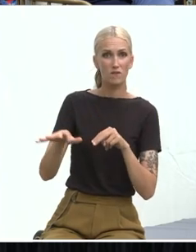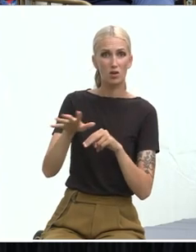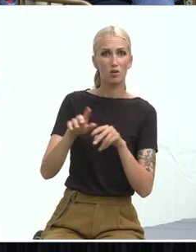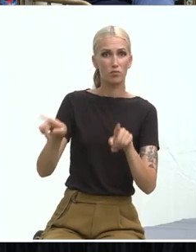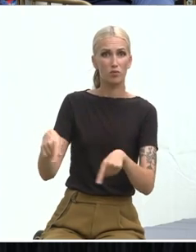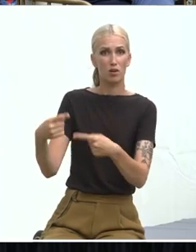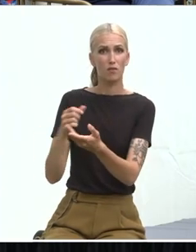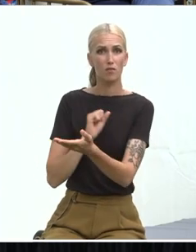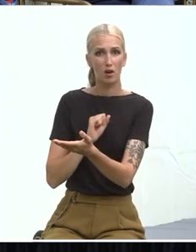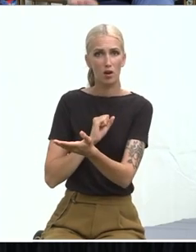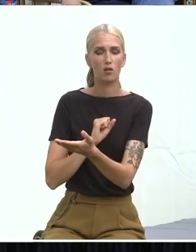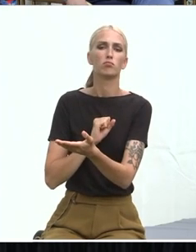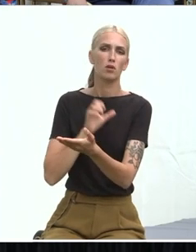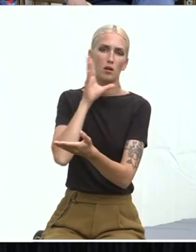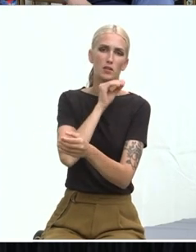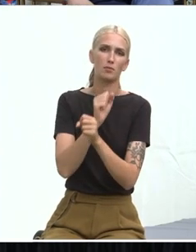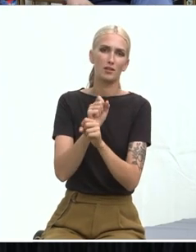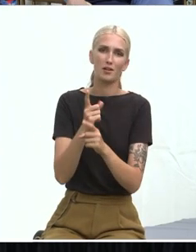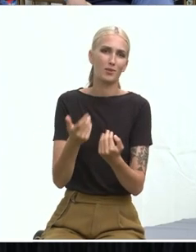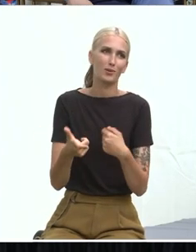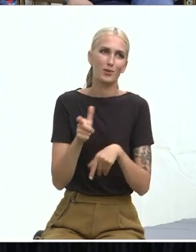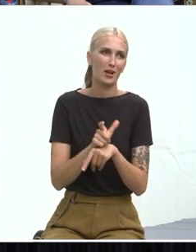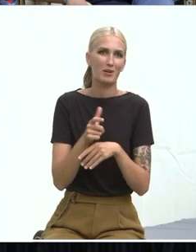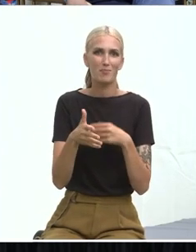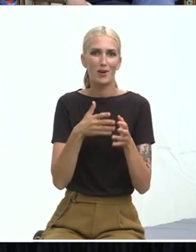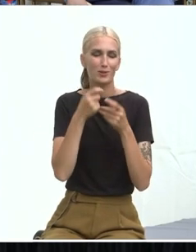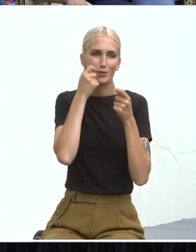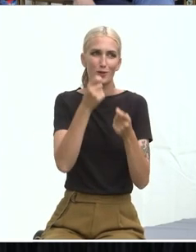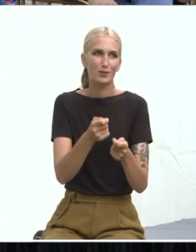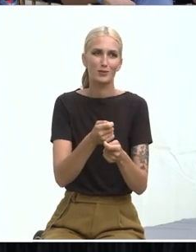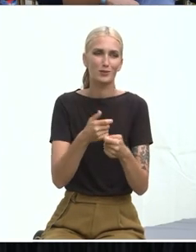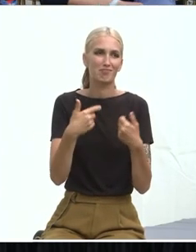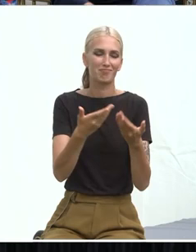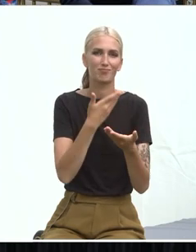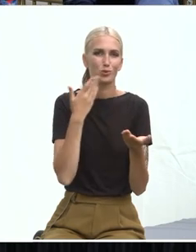But yeah, I don't have any practical tips.